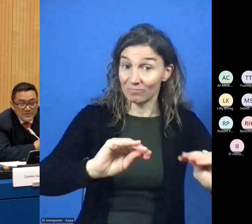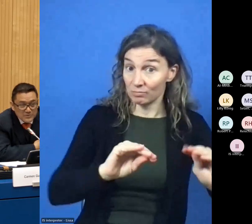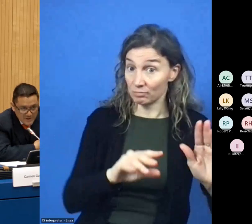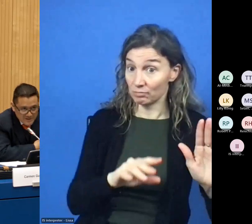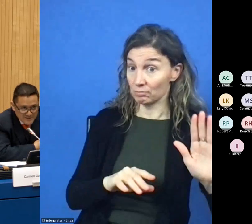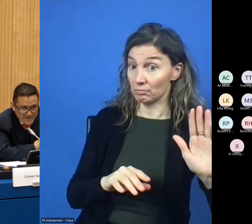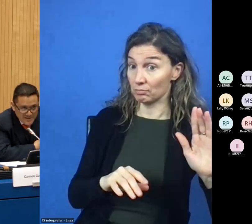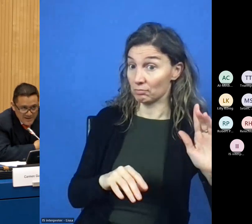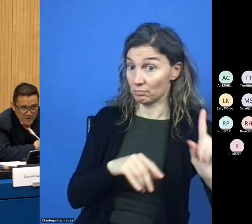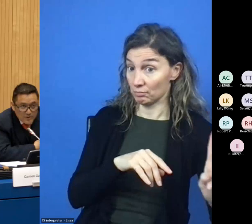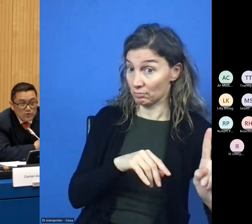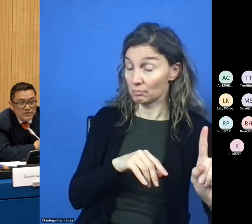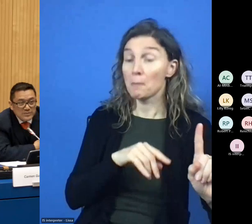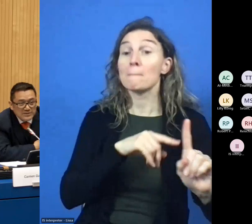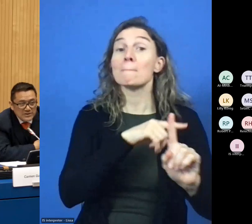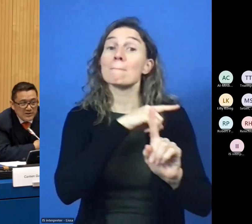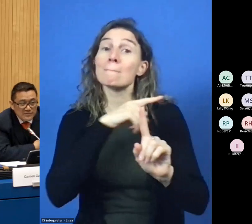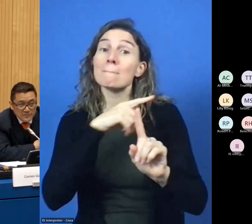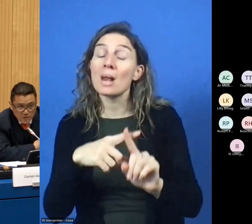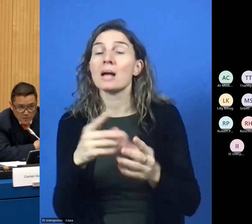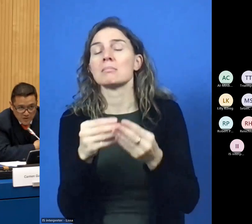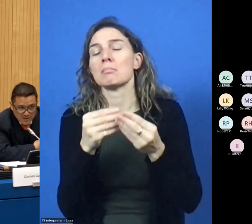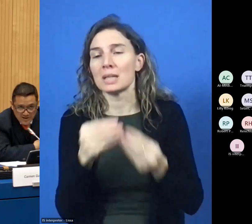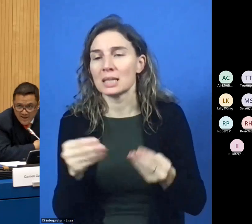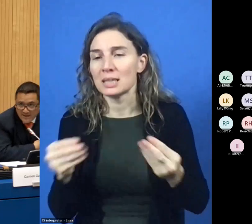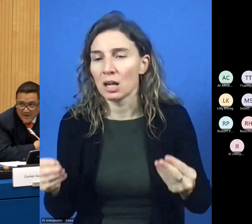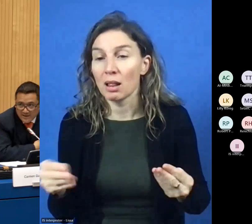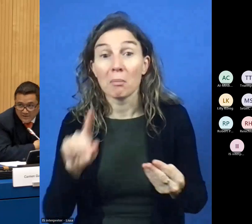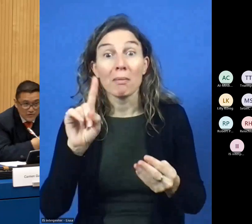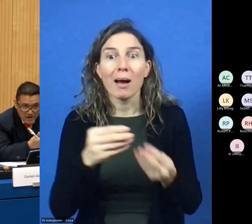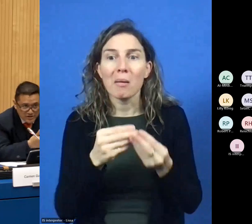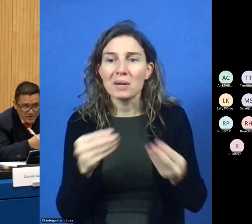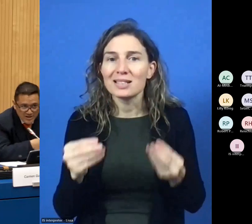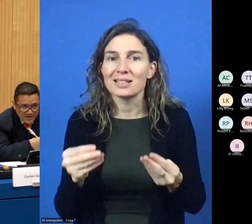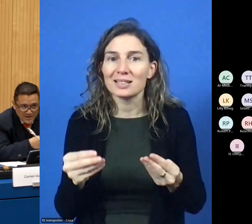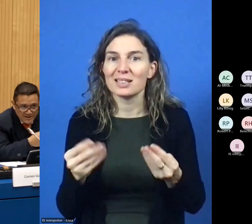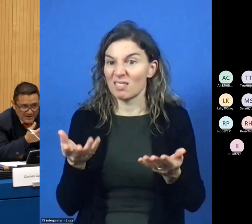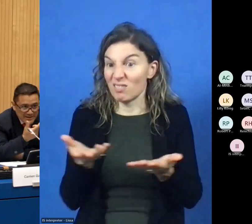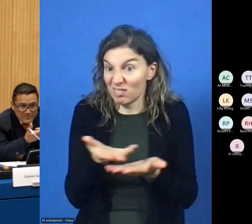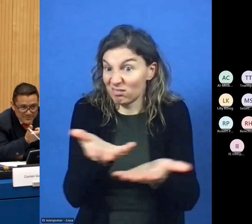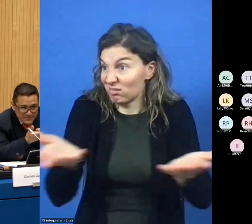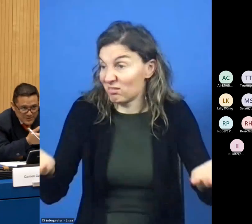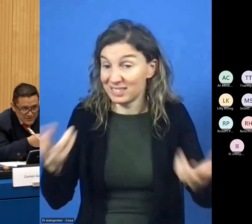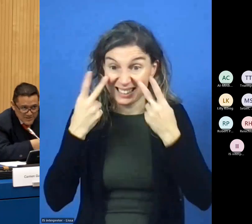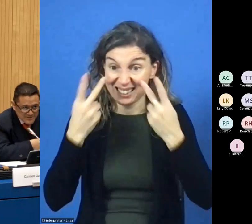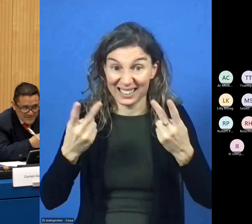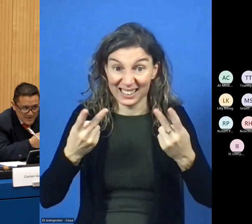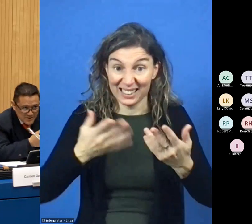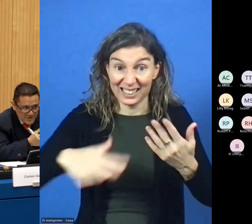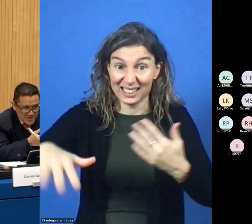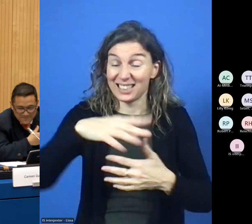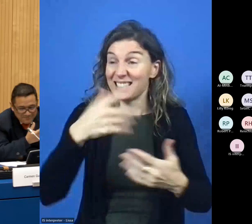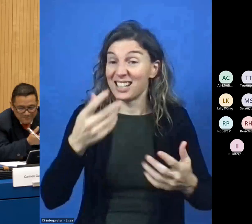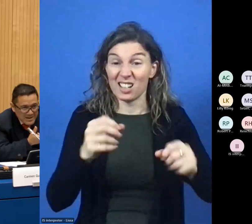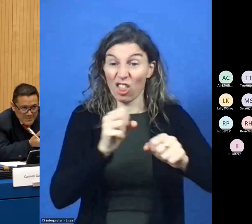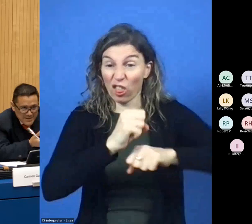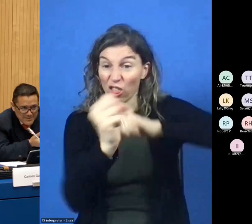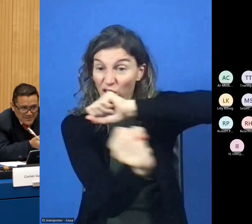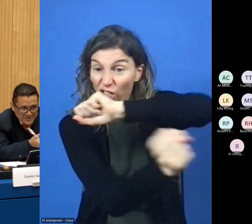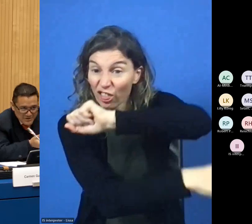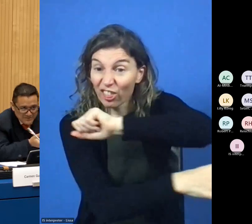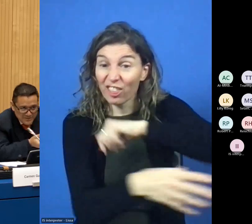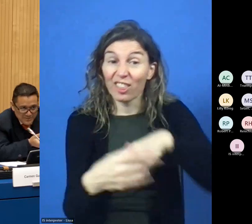build materials. We're using materials from the community, like the trash, leaves from the trees. So